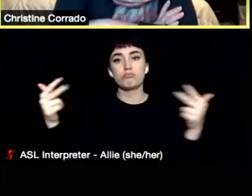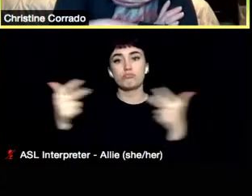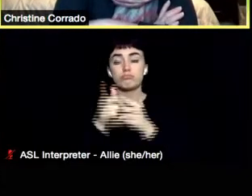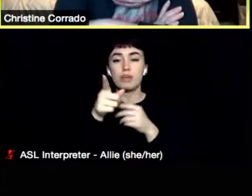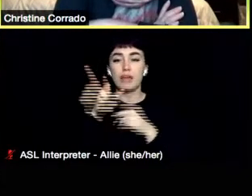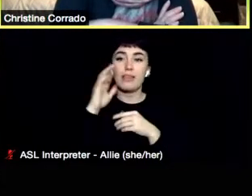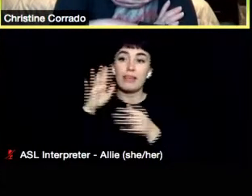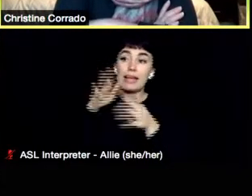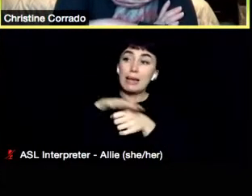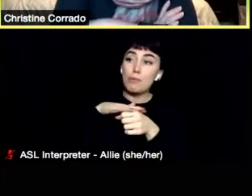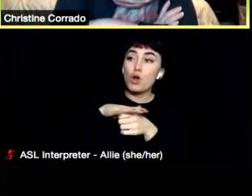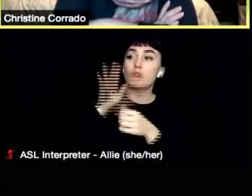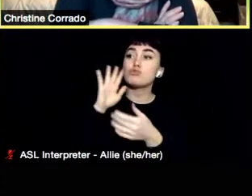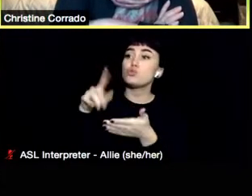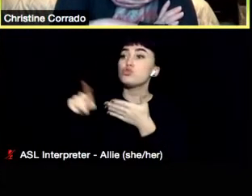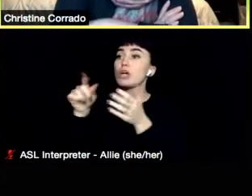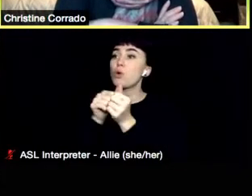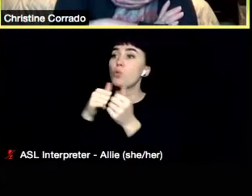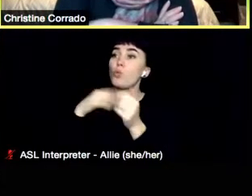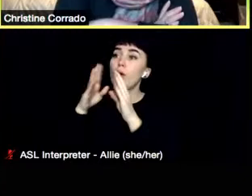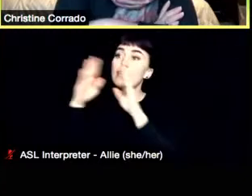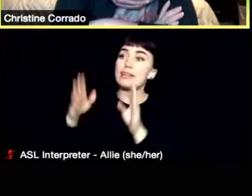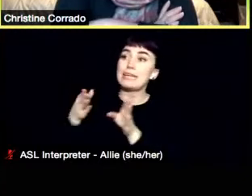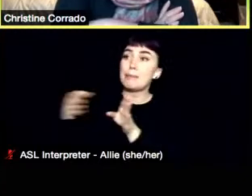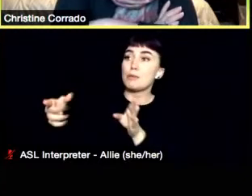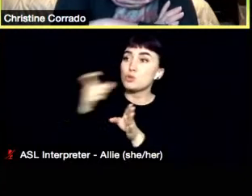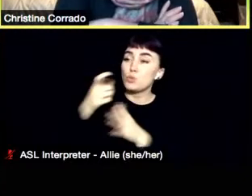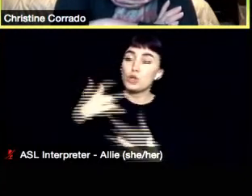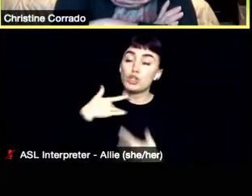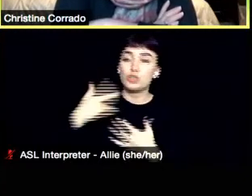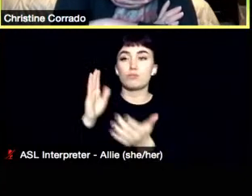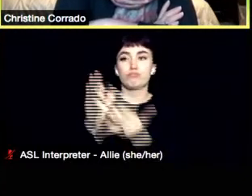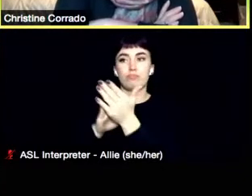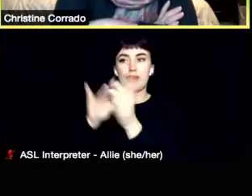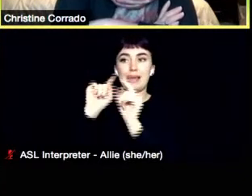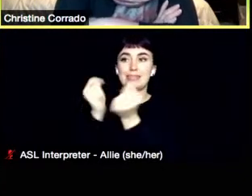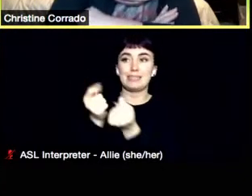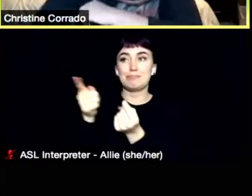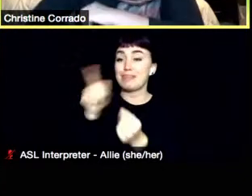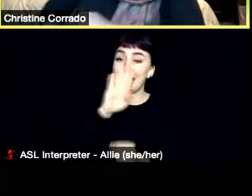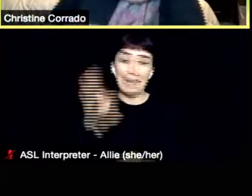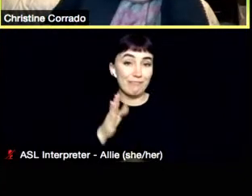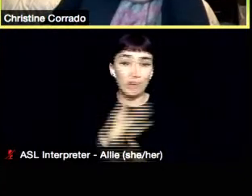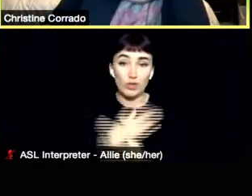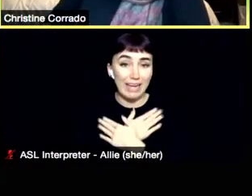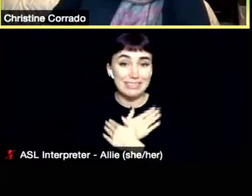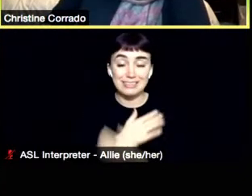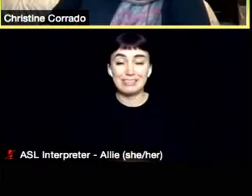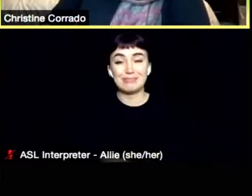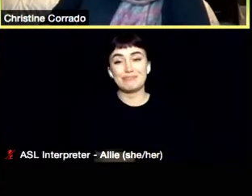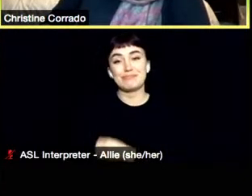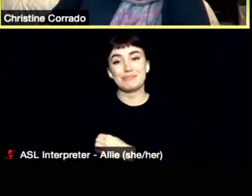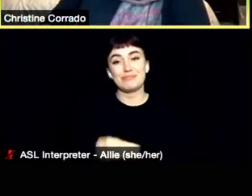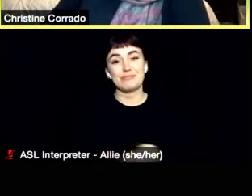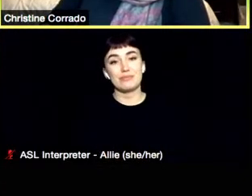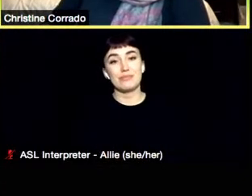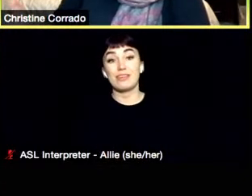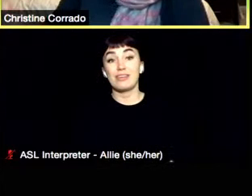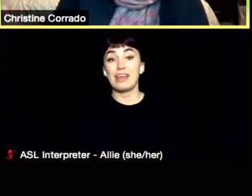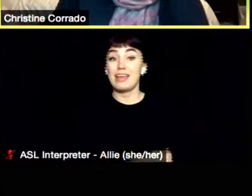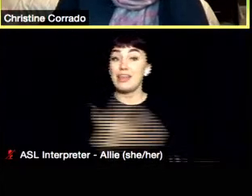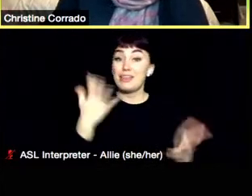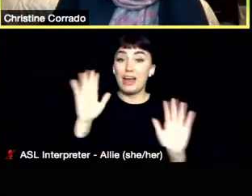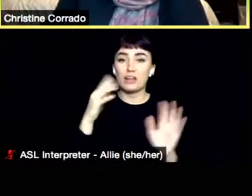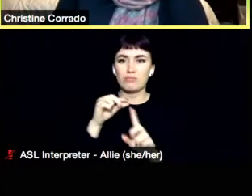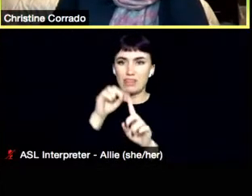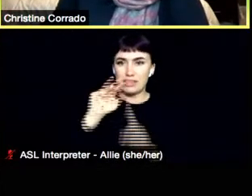neighbors who had concerns. So kudos to that team. You guys never rest. And that is all, unless